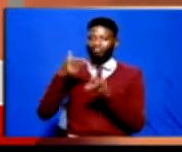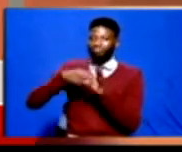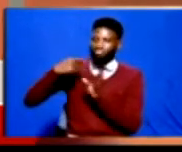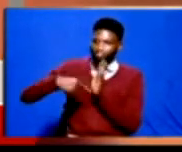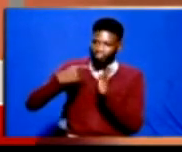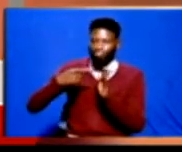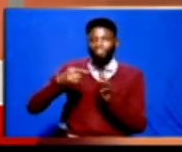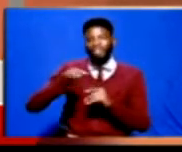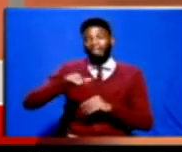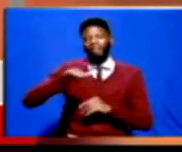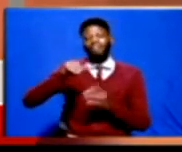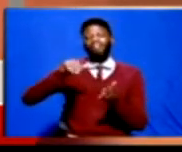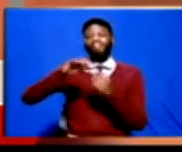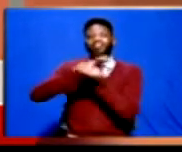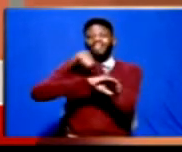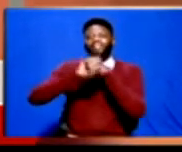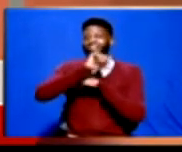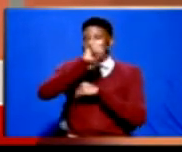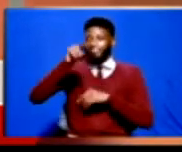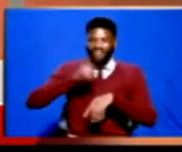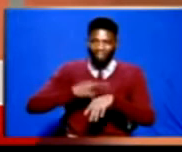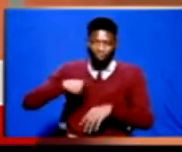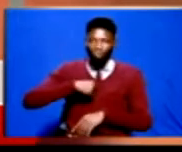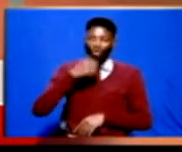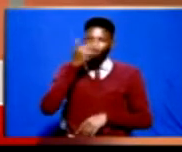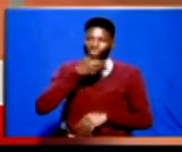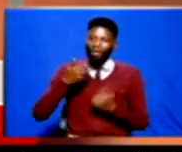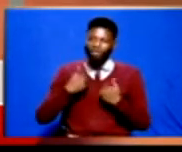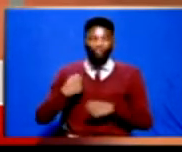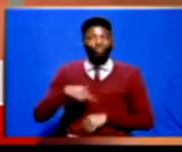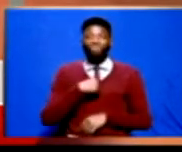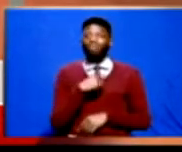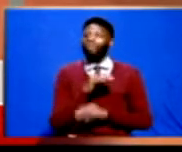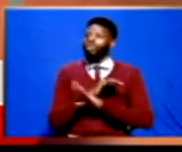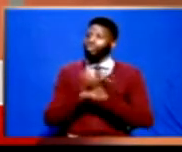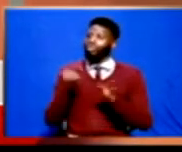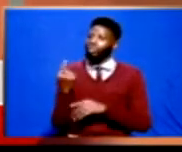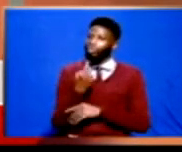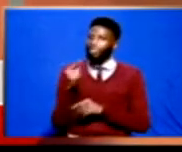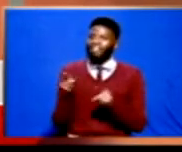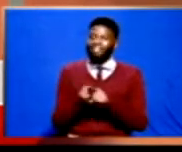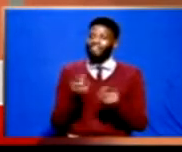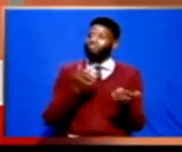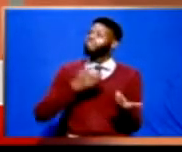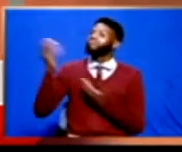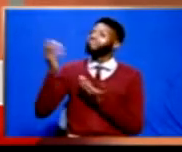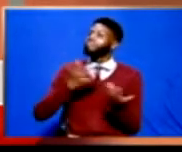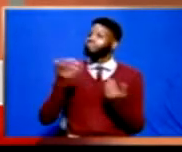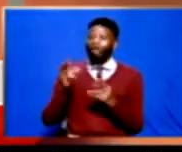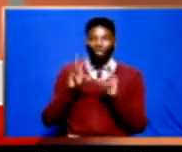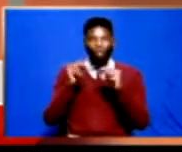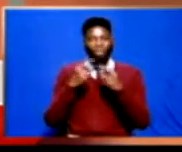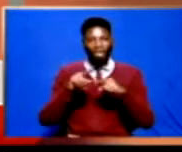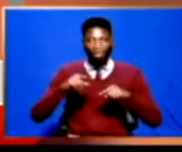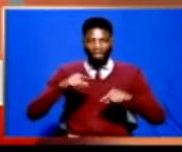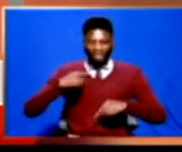that the moment we extract this oil, we will not just be just a net exporter, but also we can find a way, we can work with